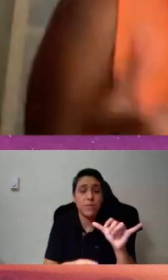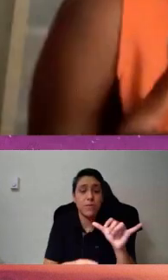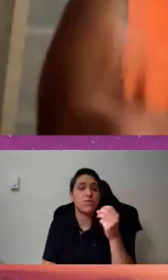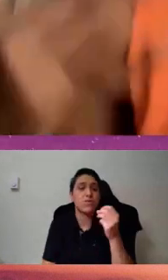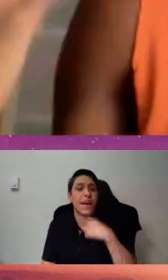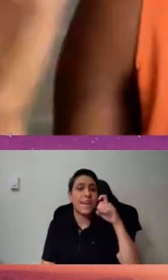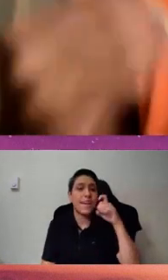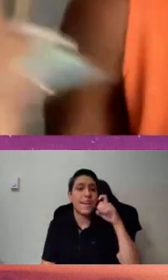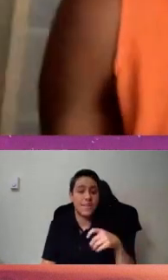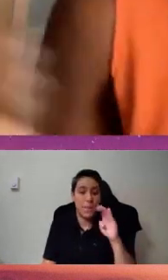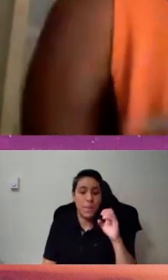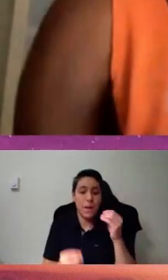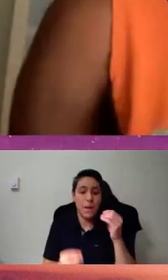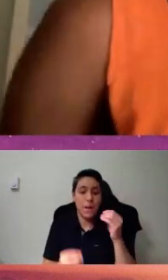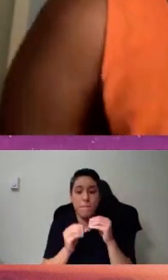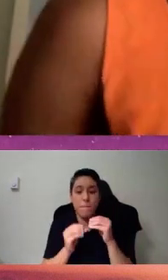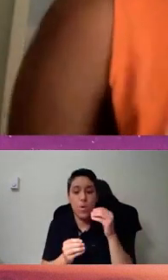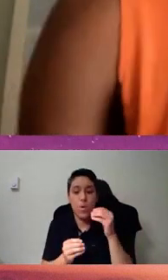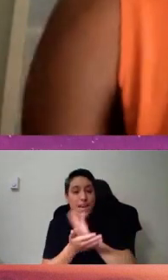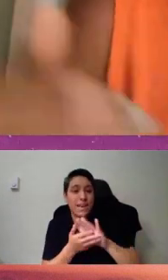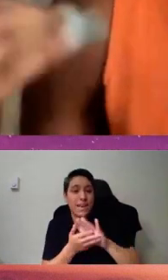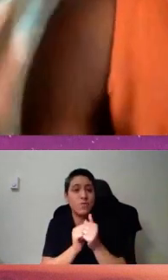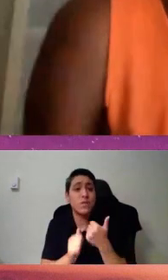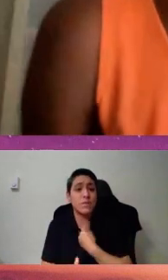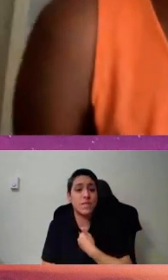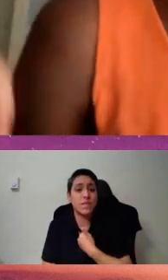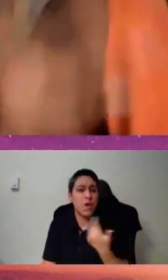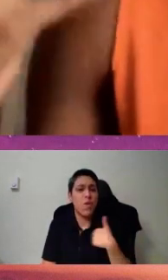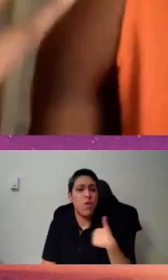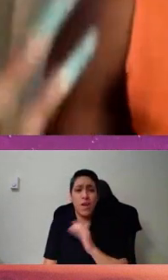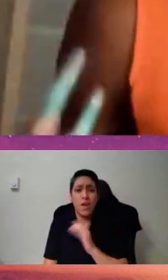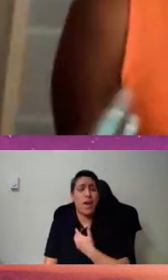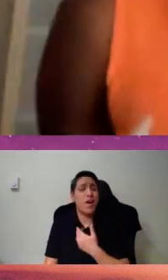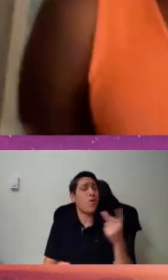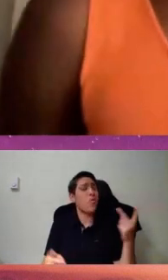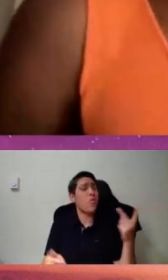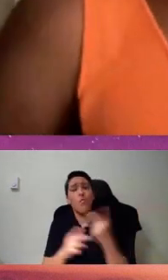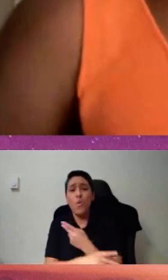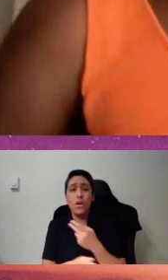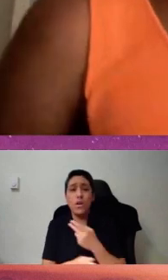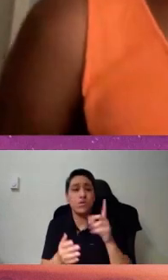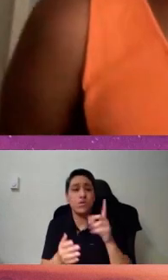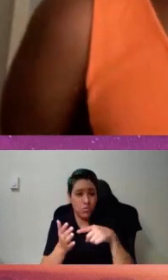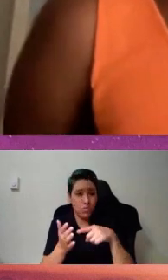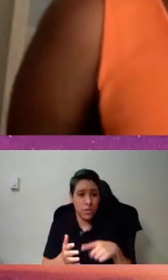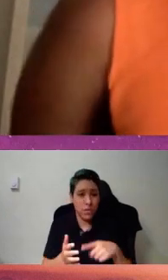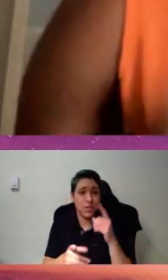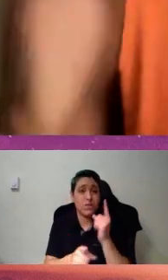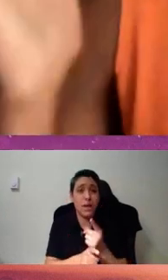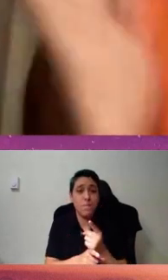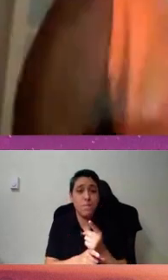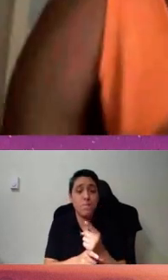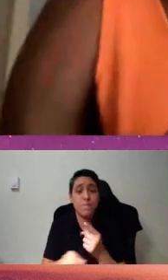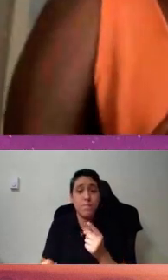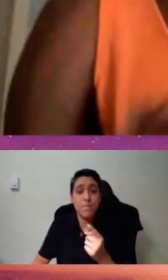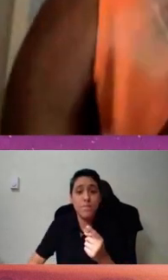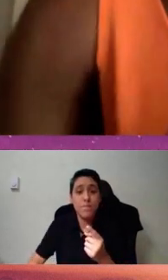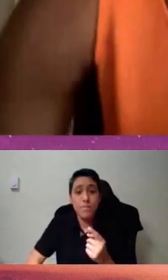to myself nice. You know, we are our worst critics, you know, especially when we're striving for things like perfection. And, you know,